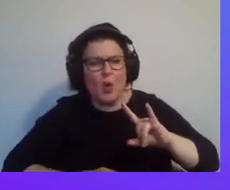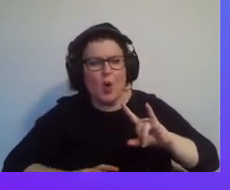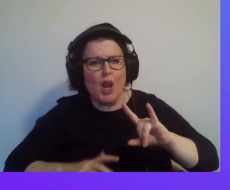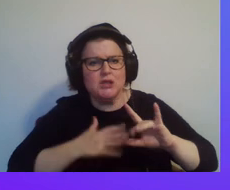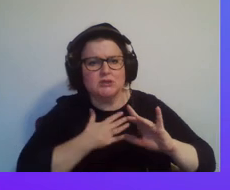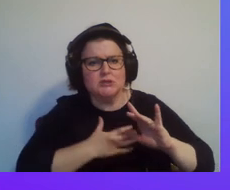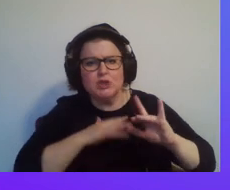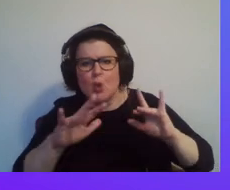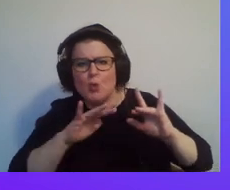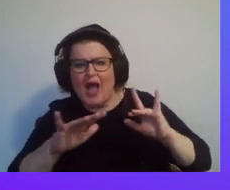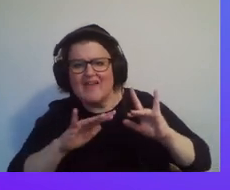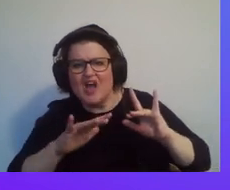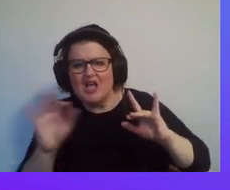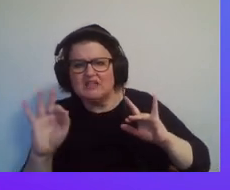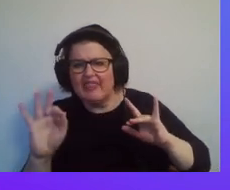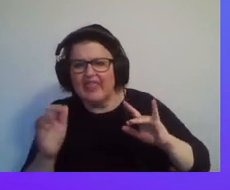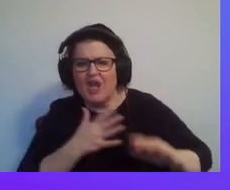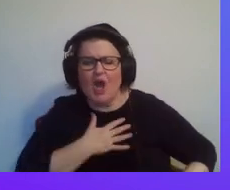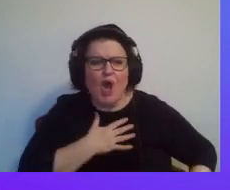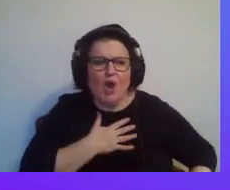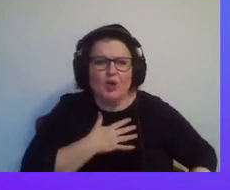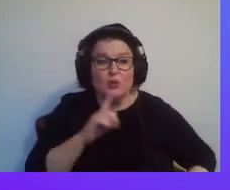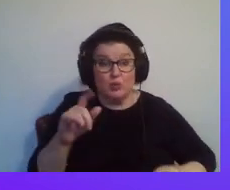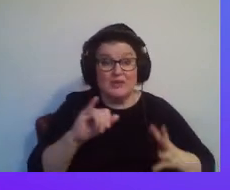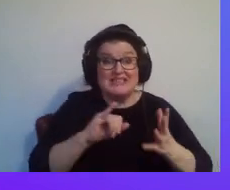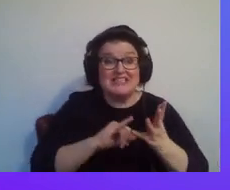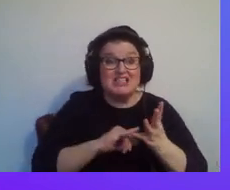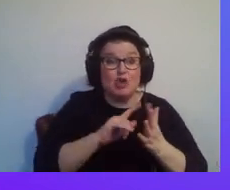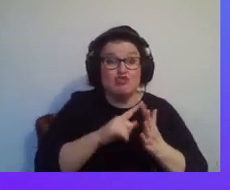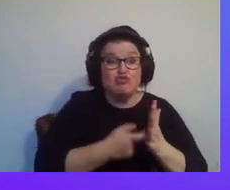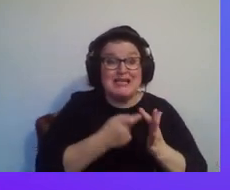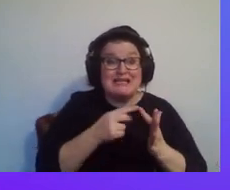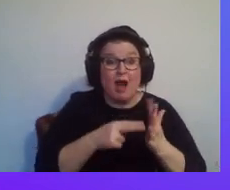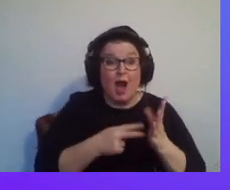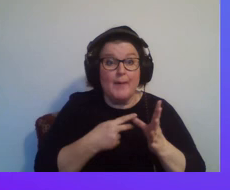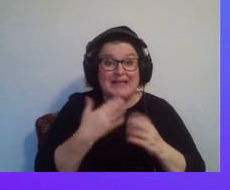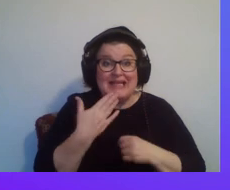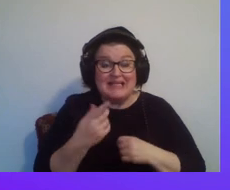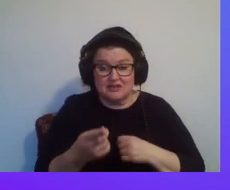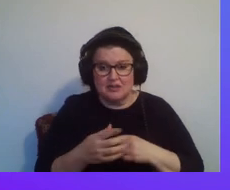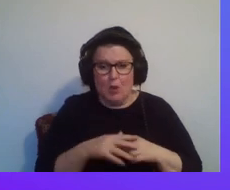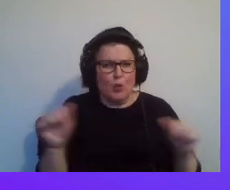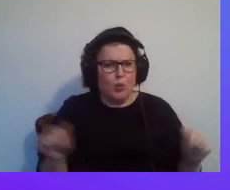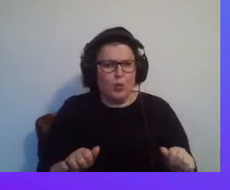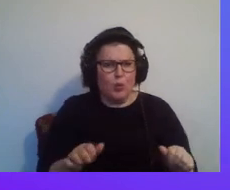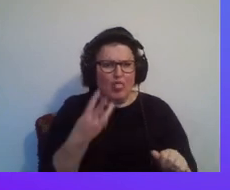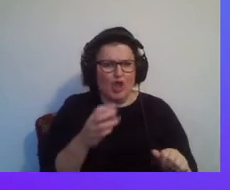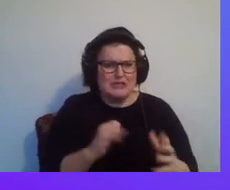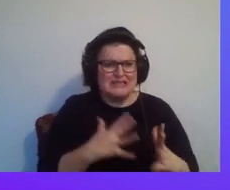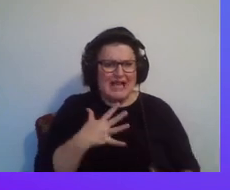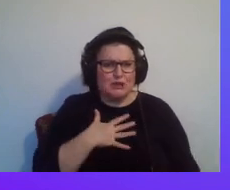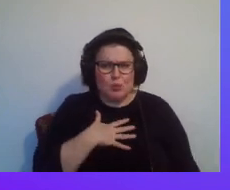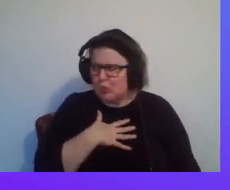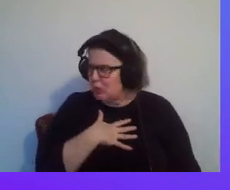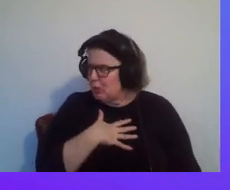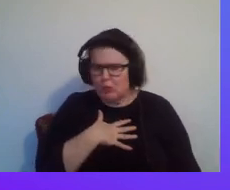the line is very bad, unfortunately. Serena, 30 seconds, please. Okay, 30 seconds, always hard for me. Listen, our